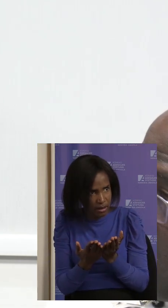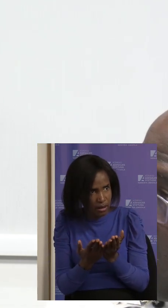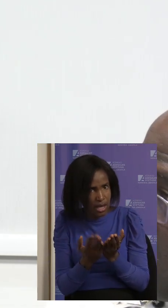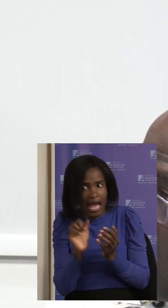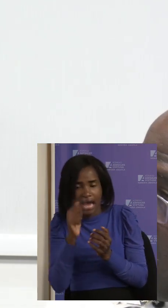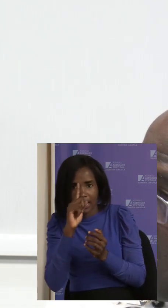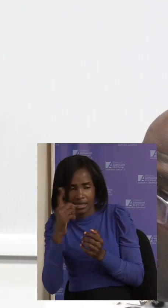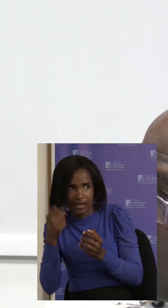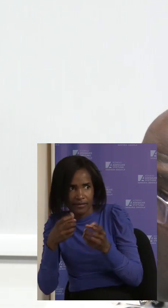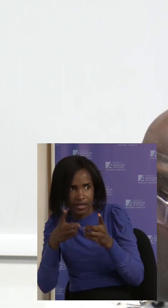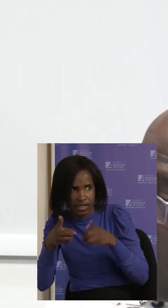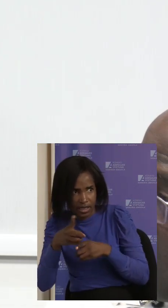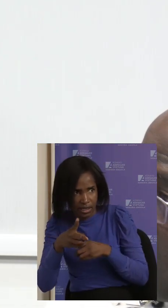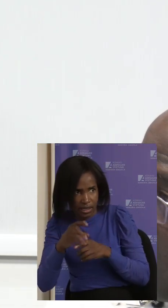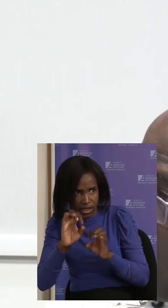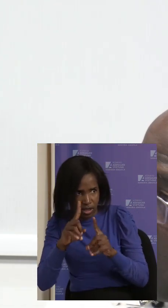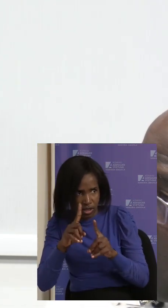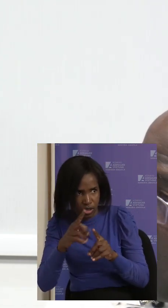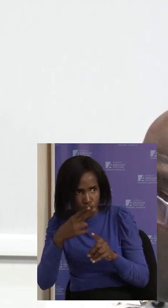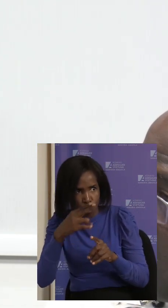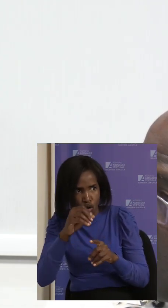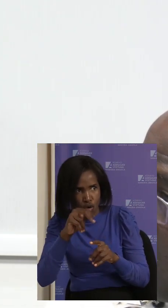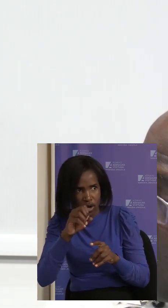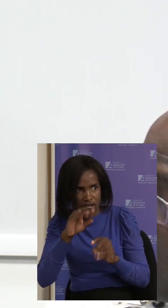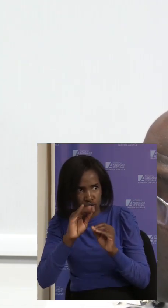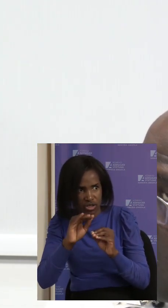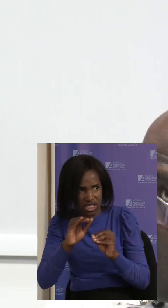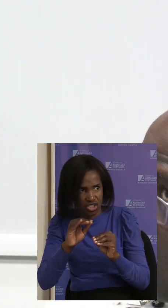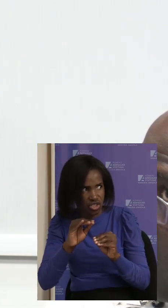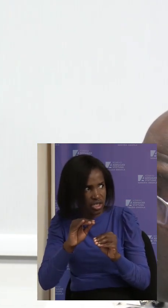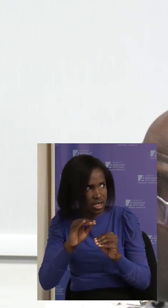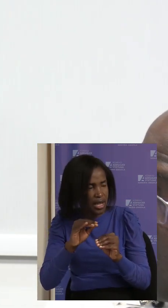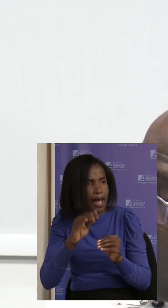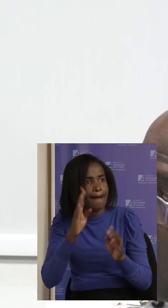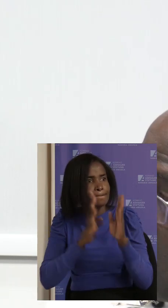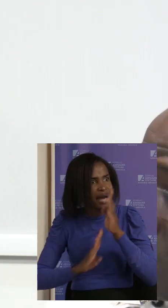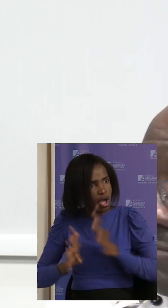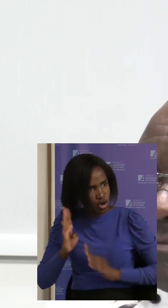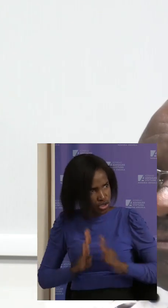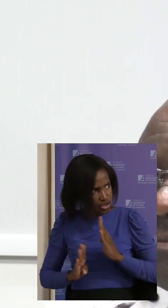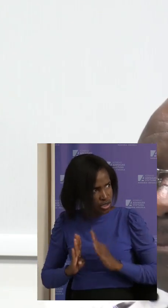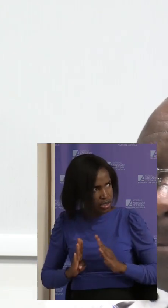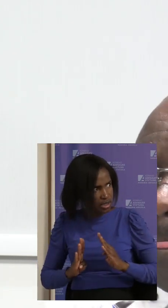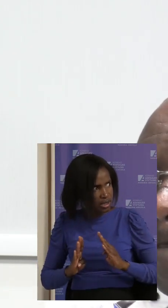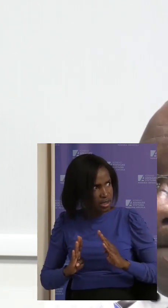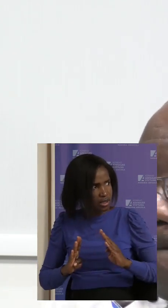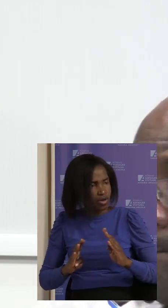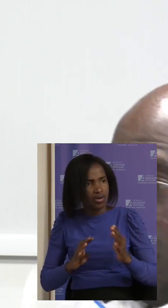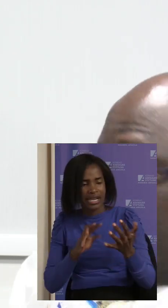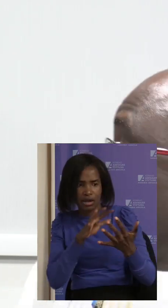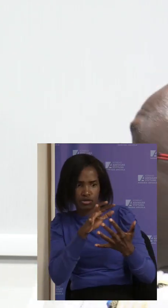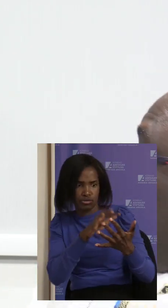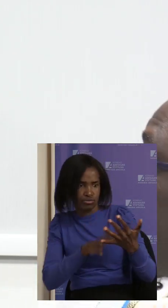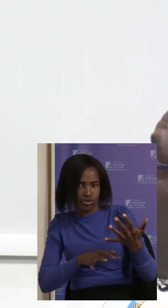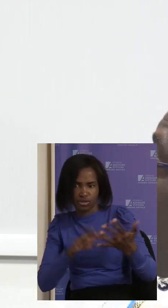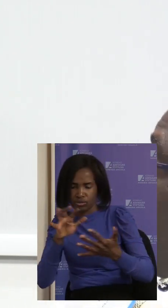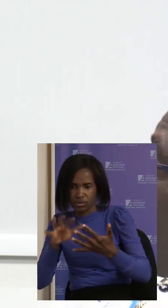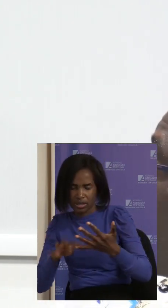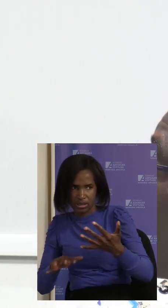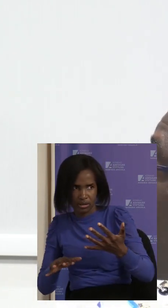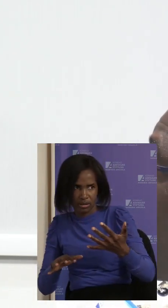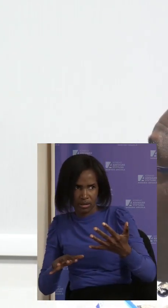a degree education honors to teach biology. Check the transcript. The